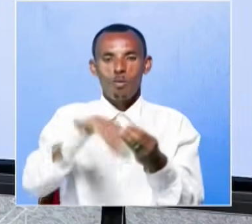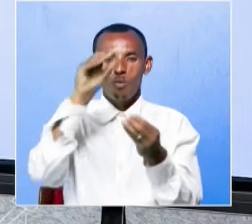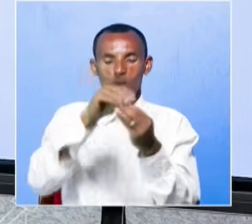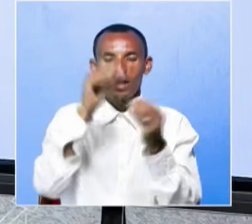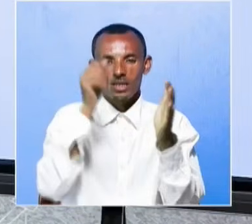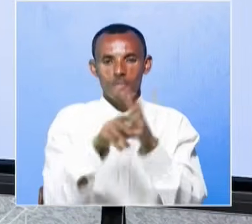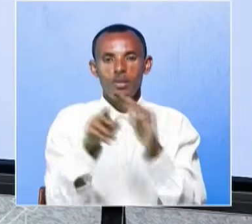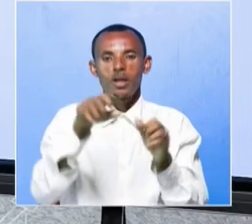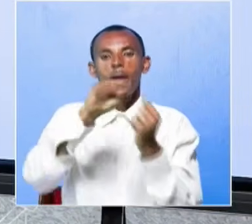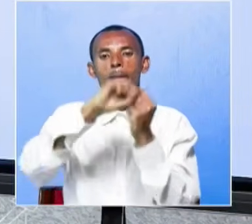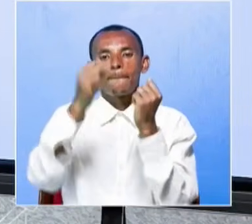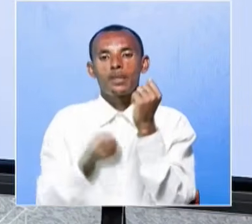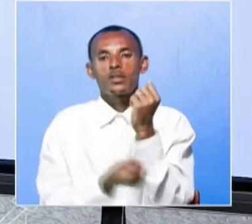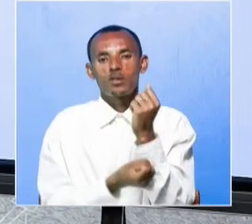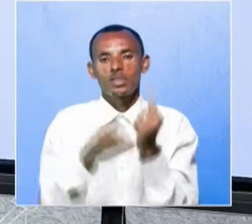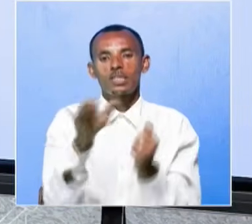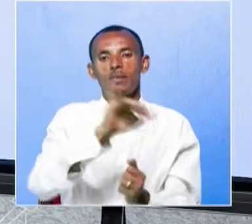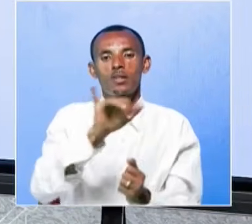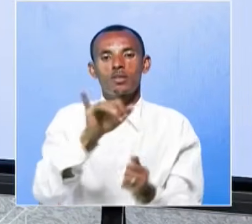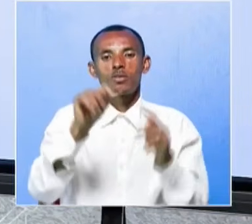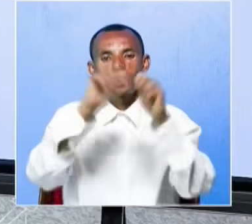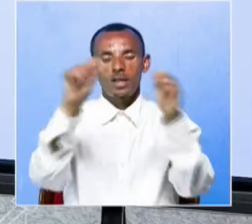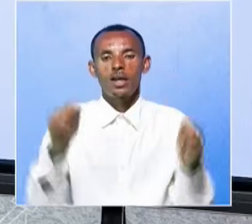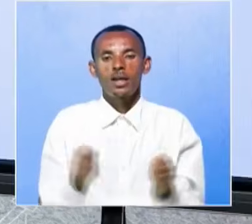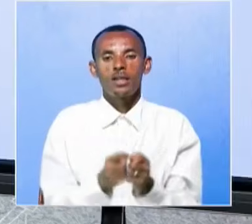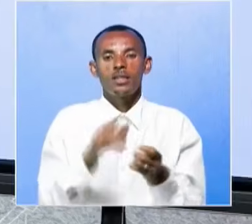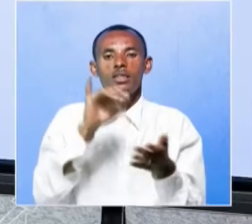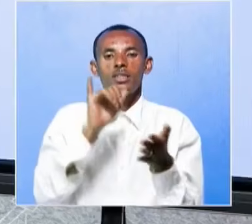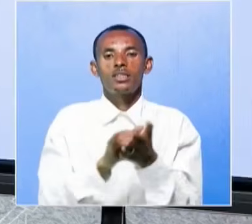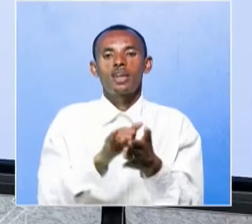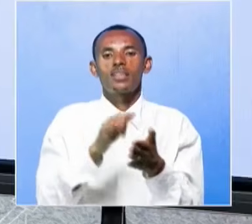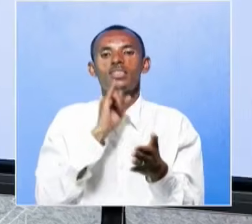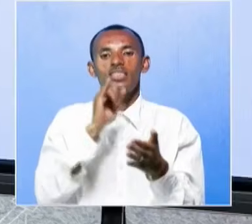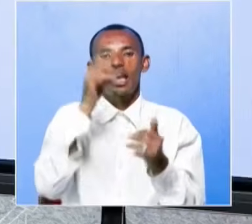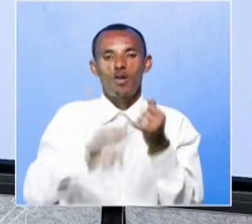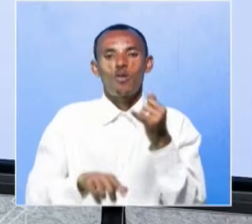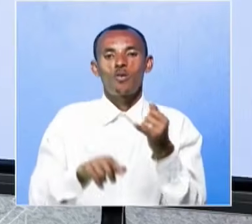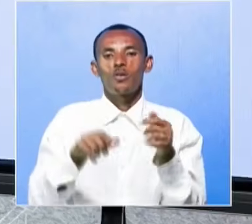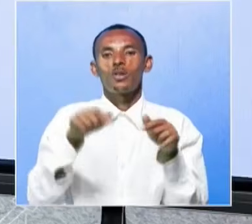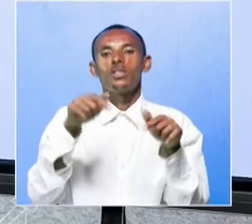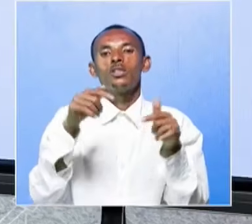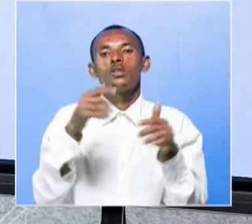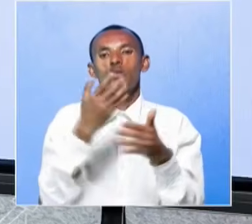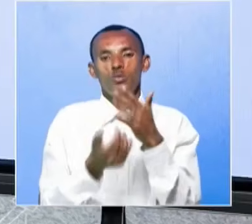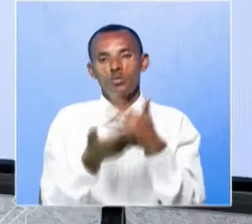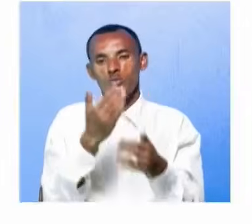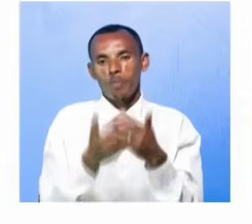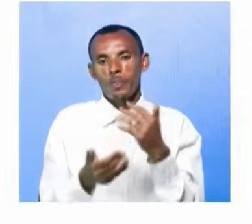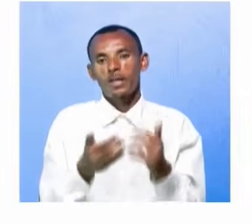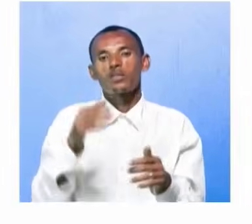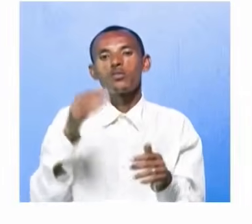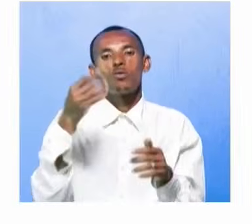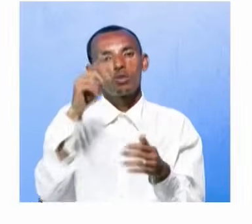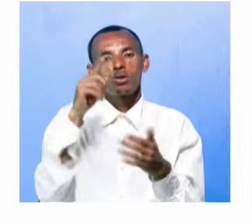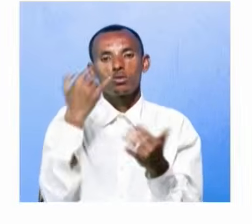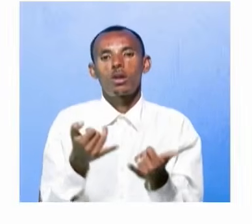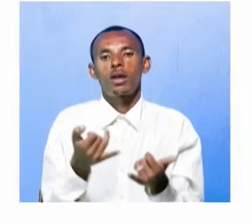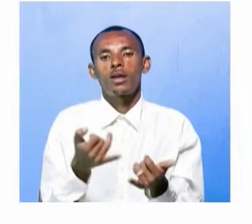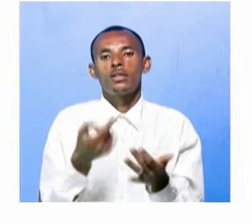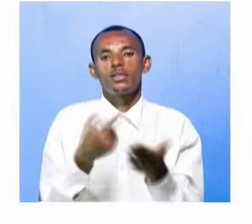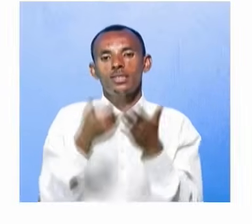regarding similarity of triangles, and that will be the end of our discussion for today. So